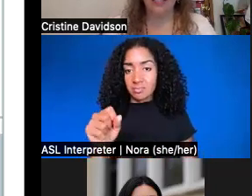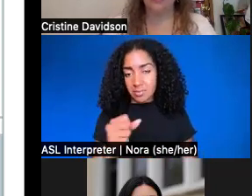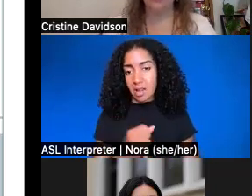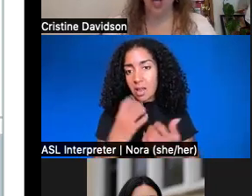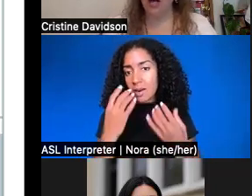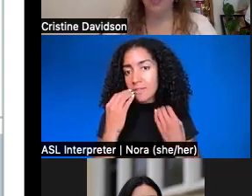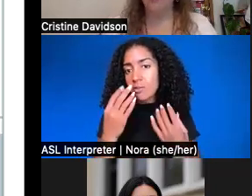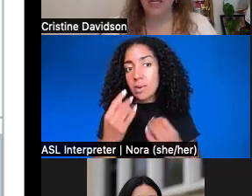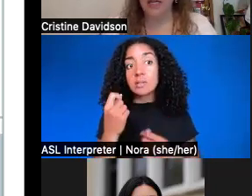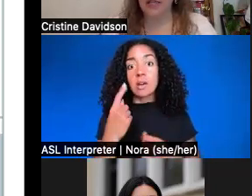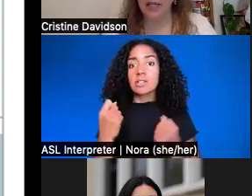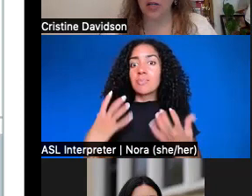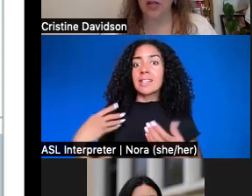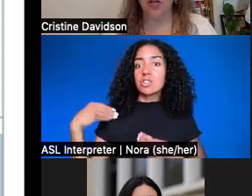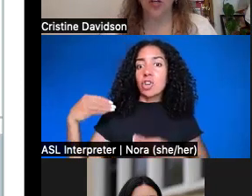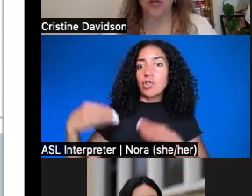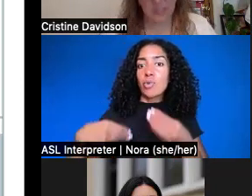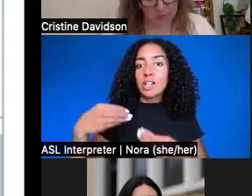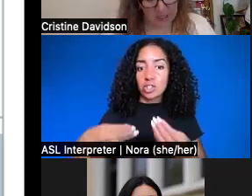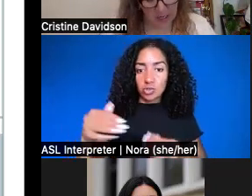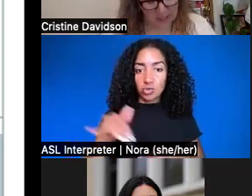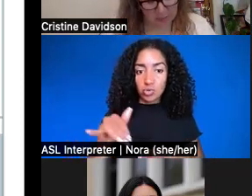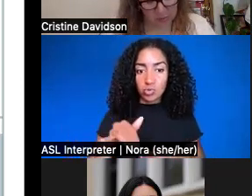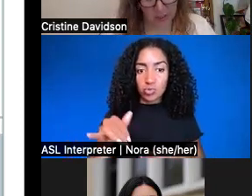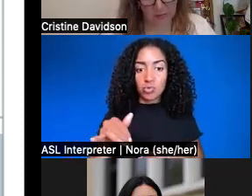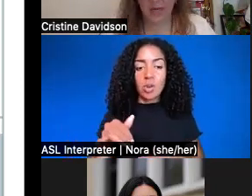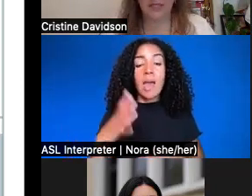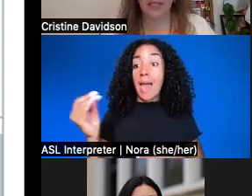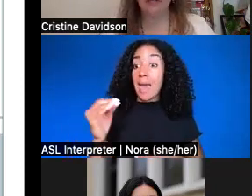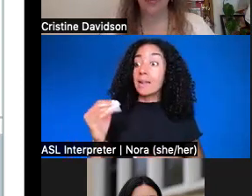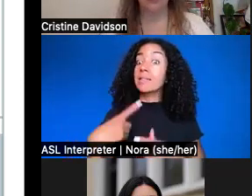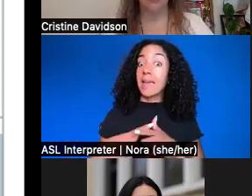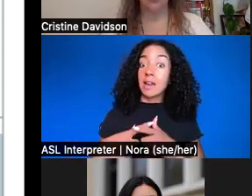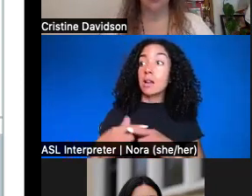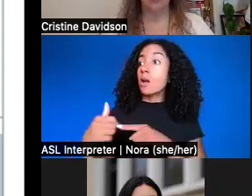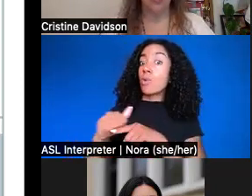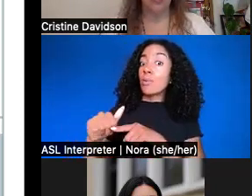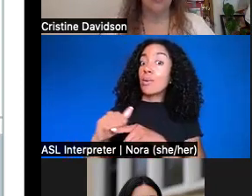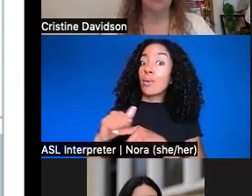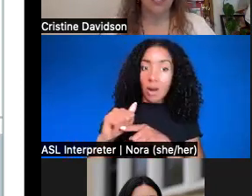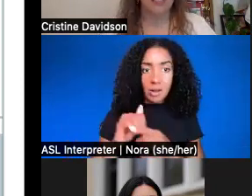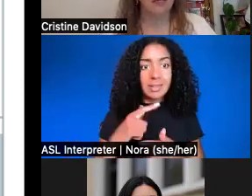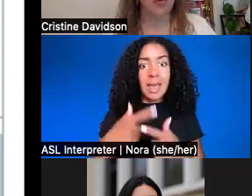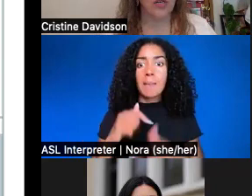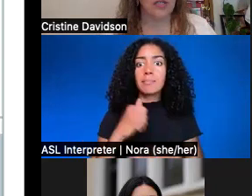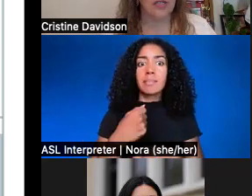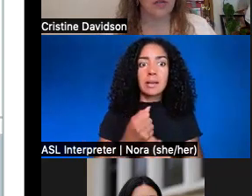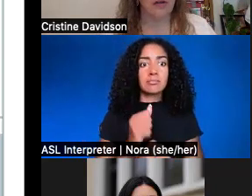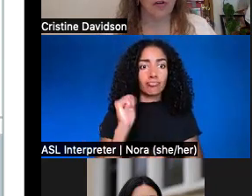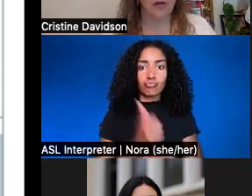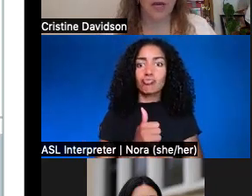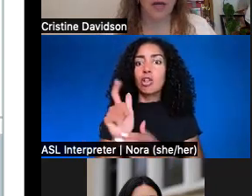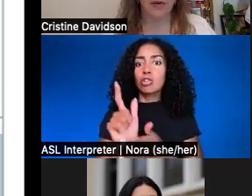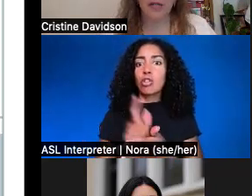and practices and law, making it legal. Somebody at some point made slavery legal. Somebody at some point in